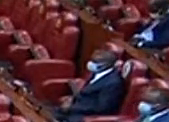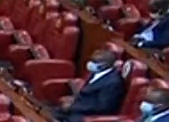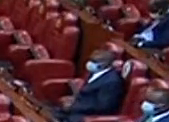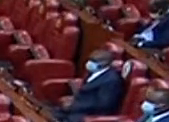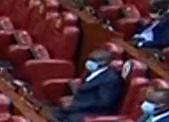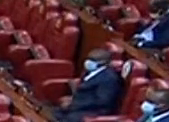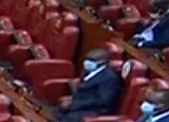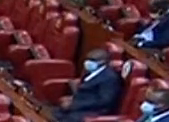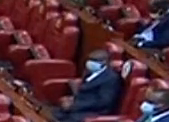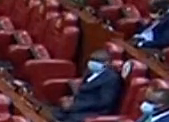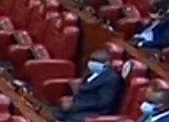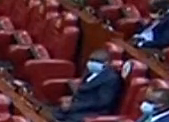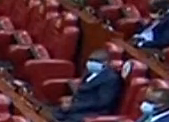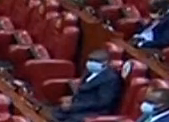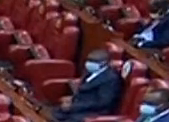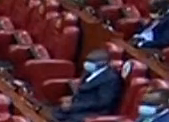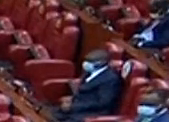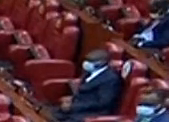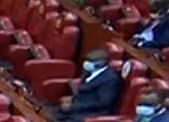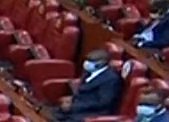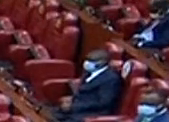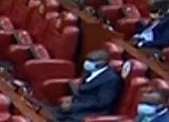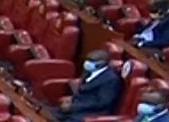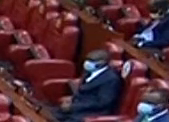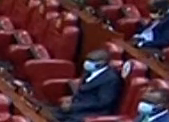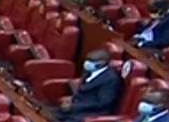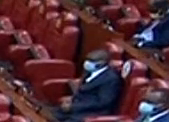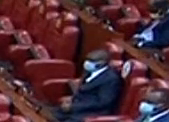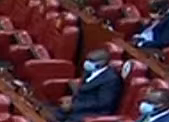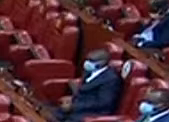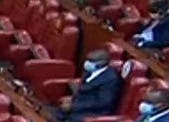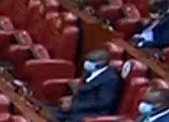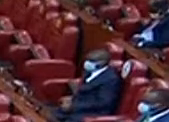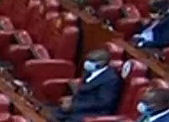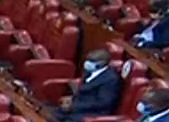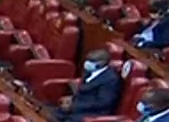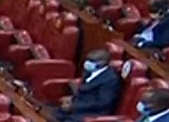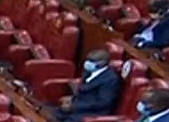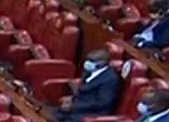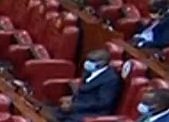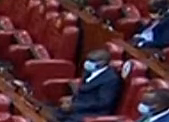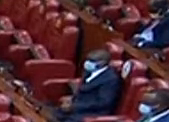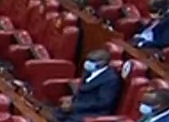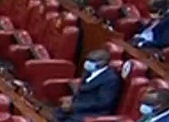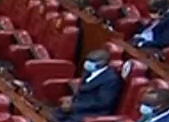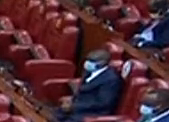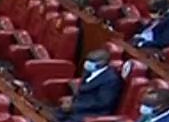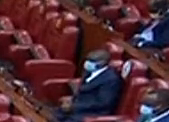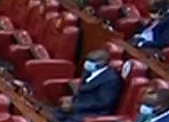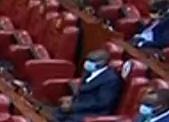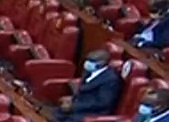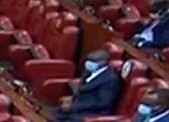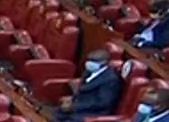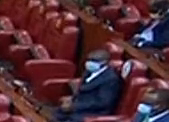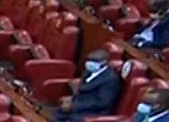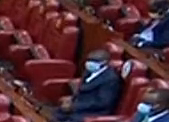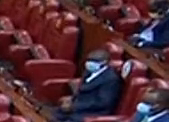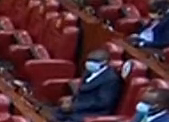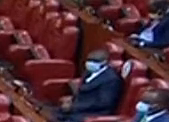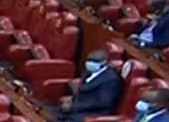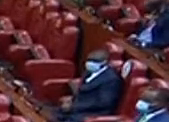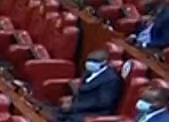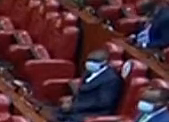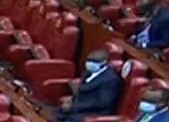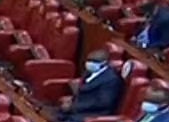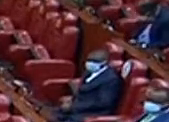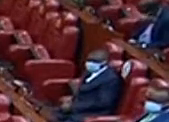Thank you, Honorable Speaker. Honorable Speaker, allow me first and foremost to really thank you in two fronts, Honorable Speaker. First, as the Chairman